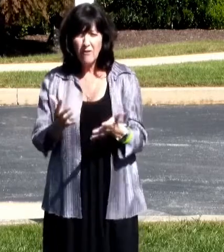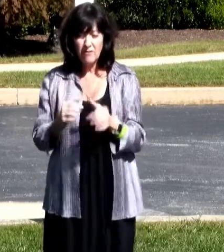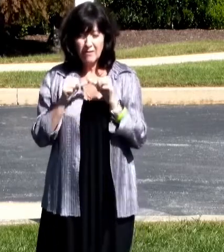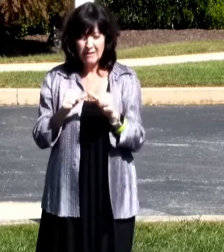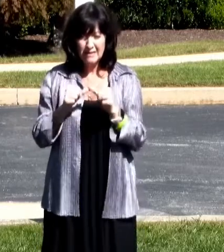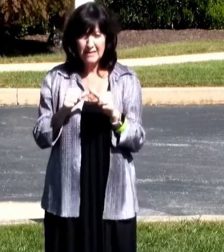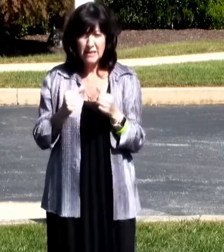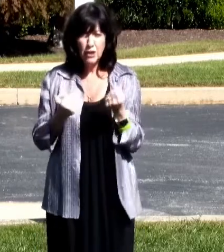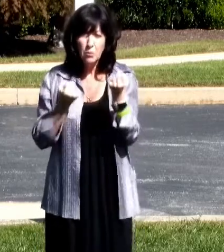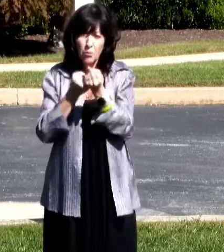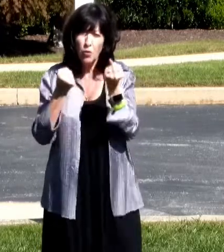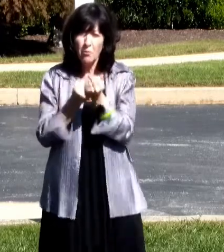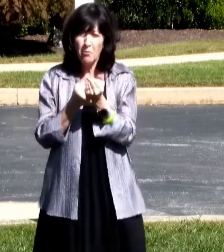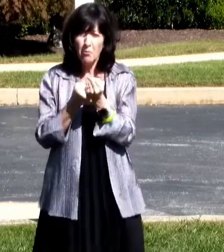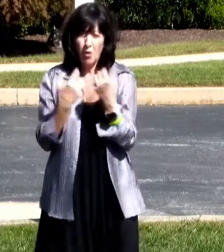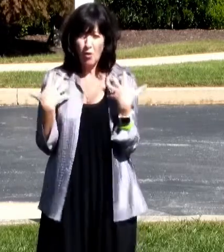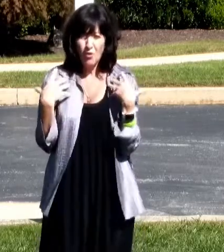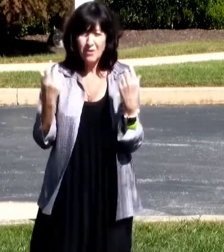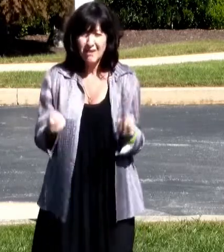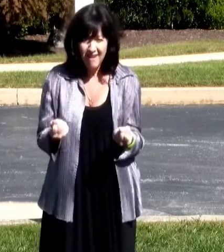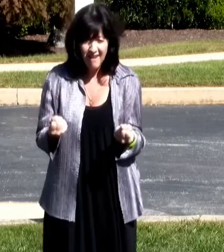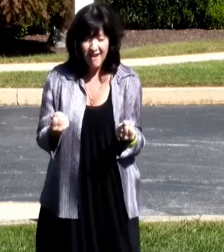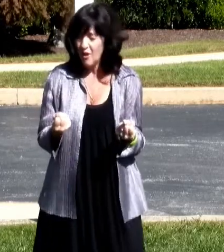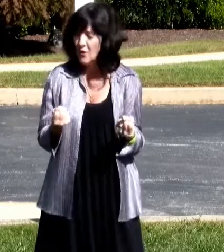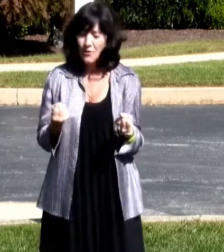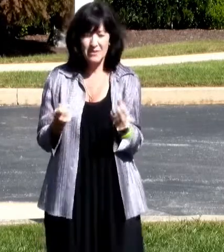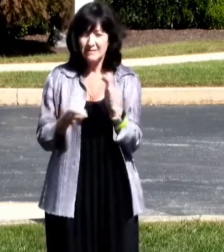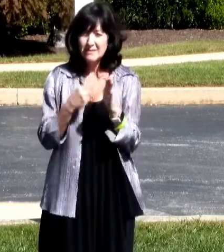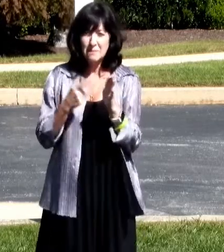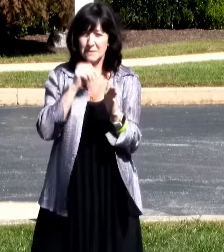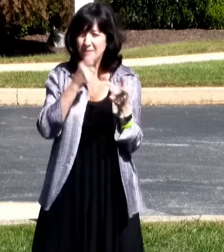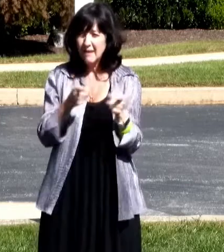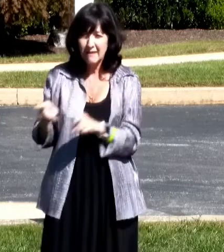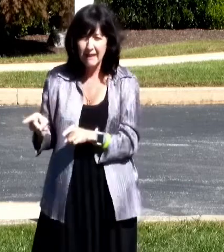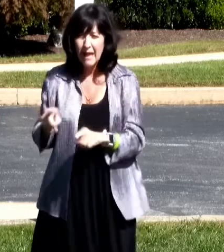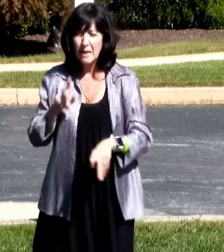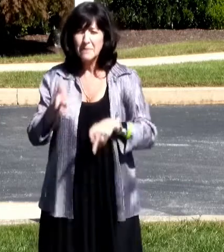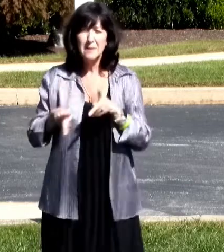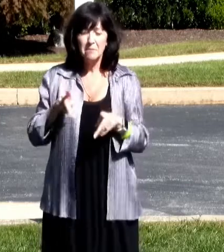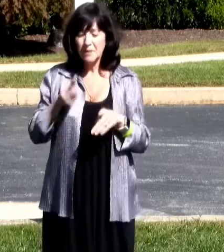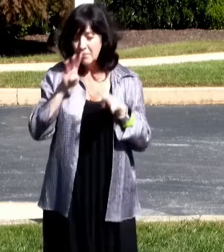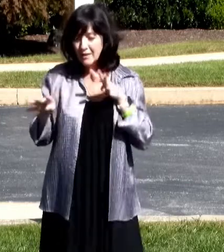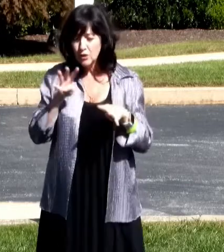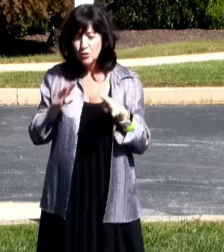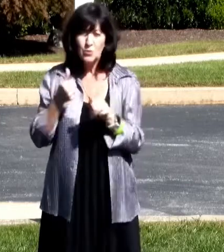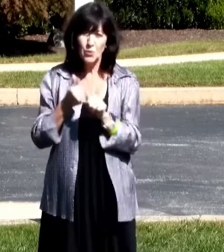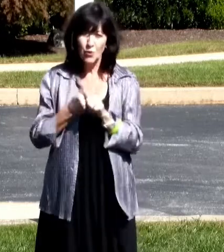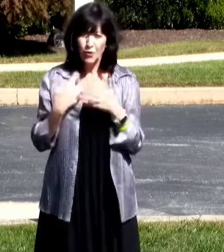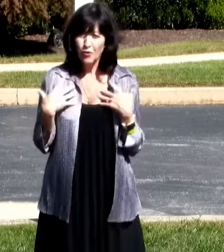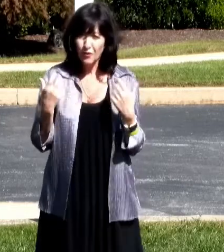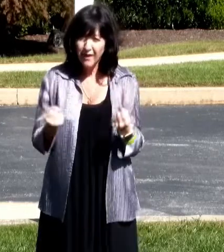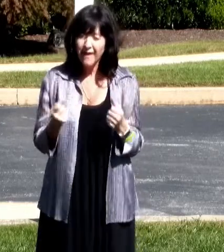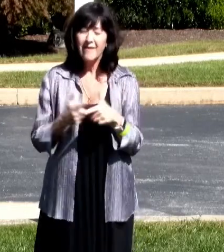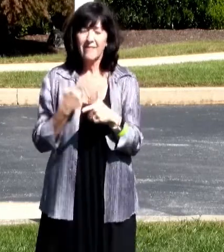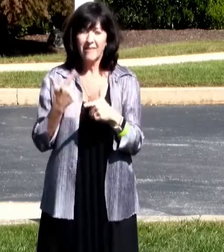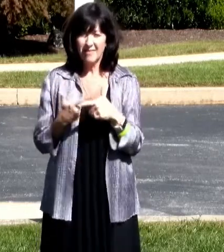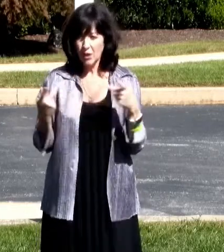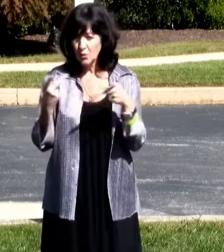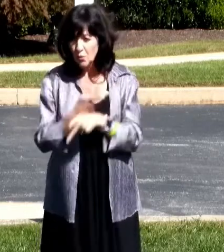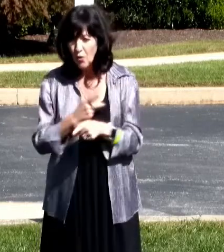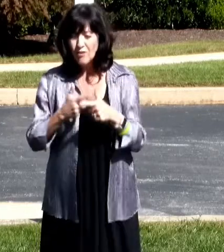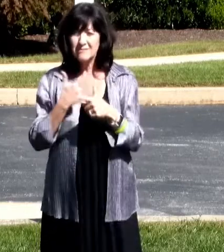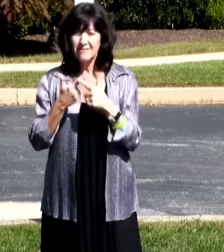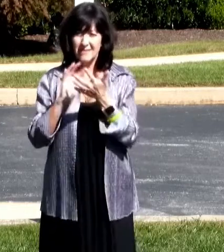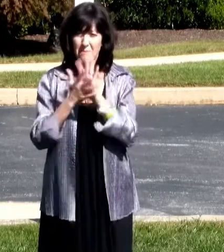our health for lower cost on the front end. That is the way the system should be. This legislation will help us get there. It has been a long road, but thankfully